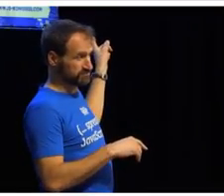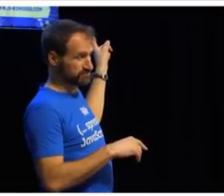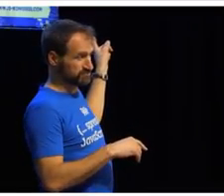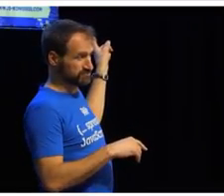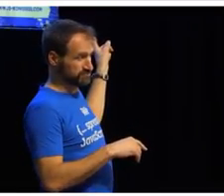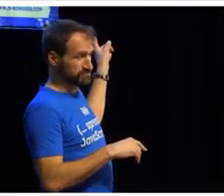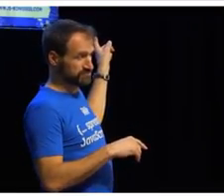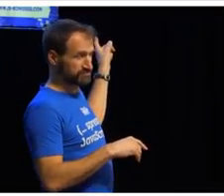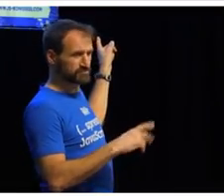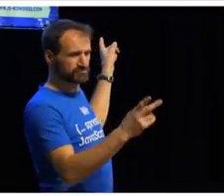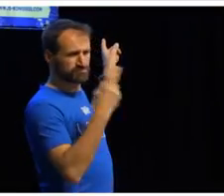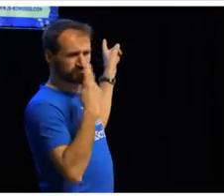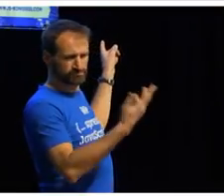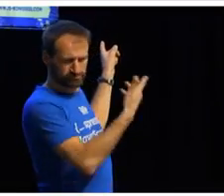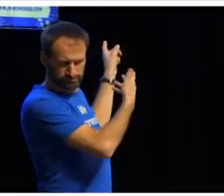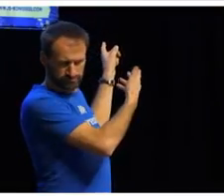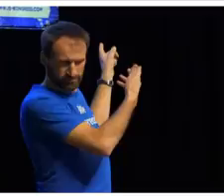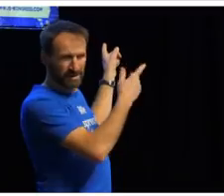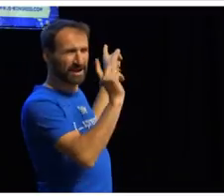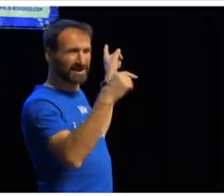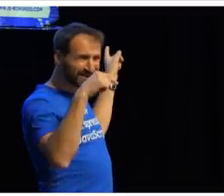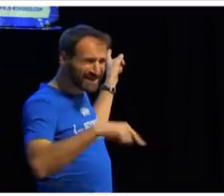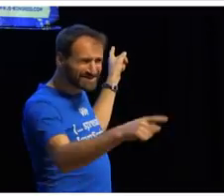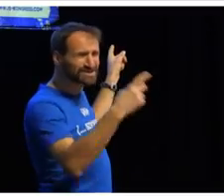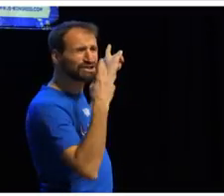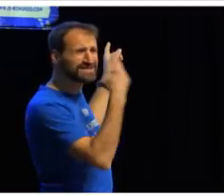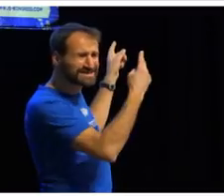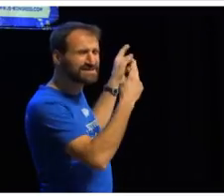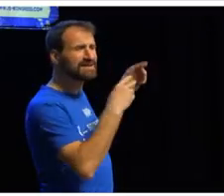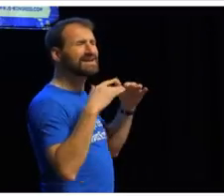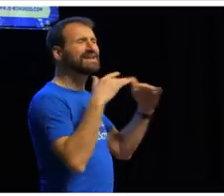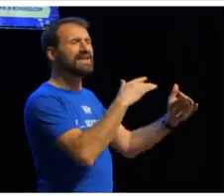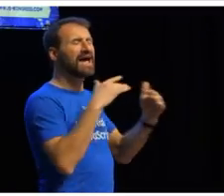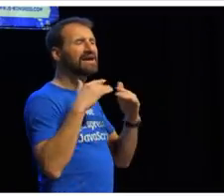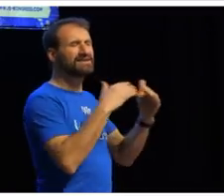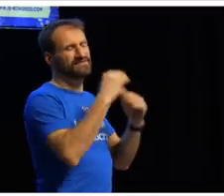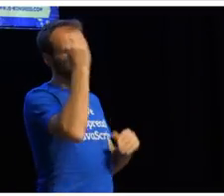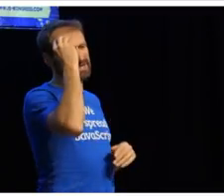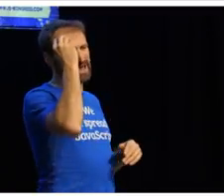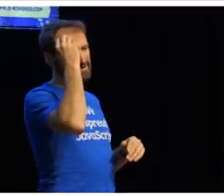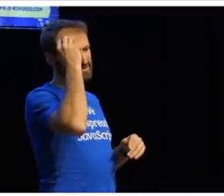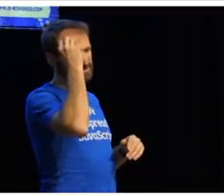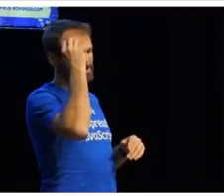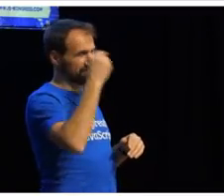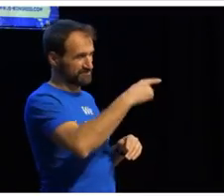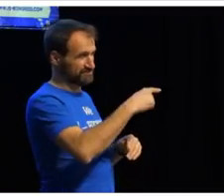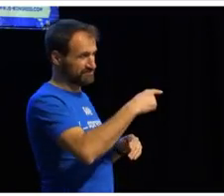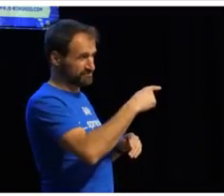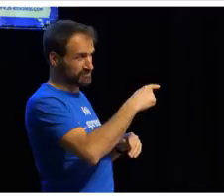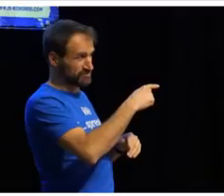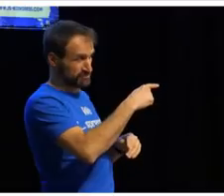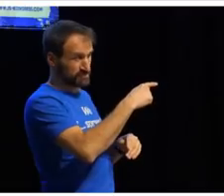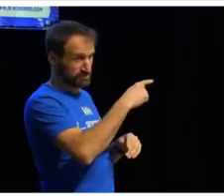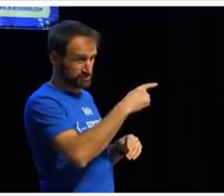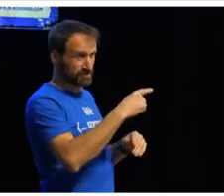is exactly what you saw on the slide. But this time, you see interactive learning. So the green thing, obviously,